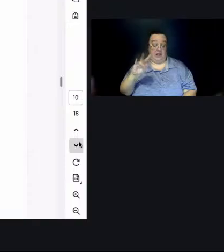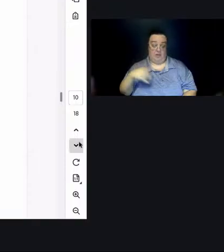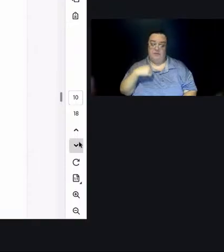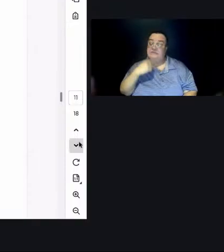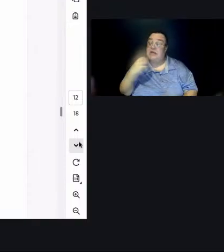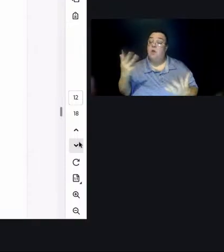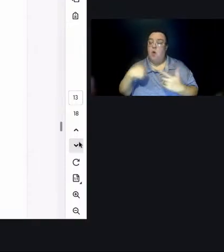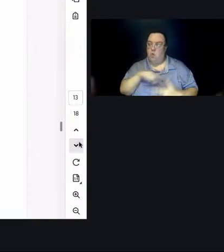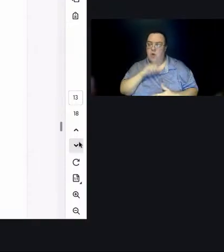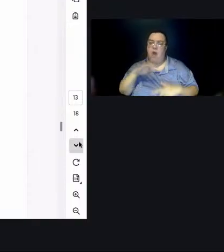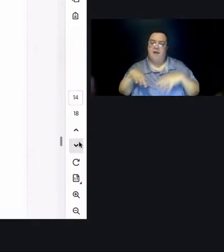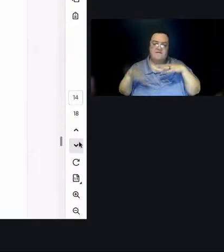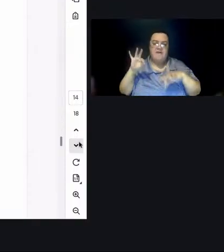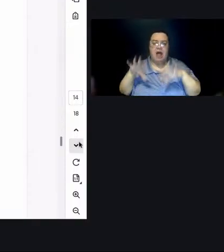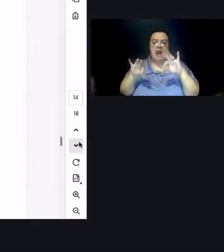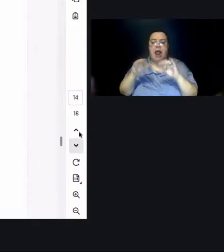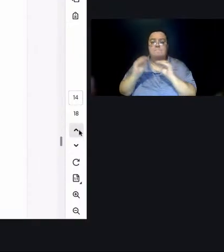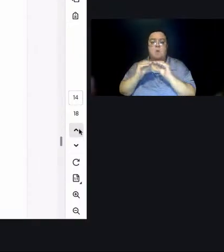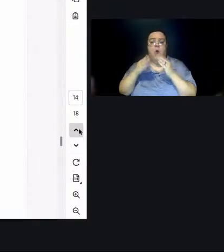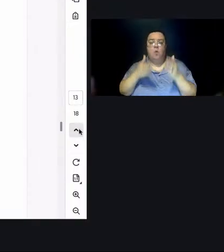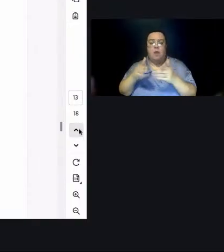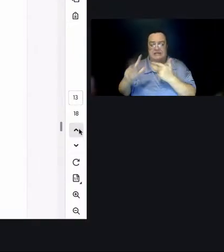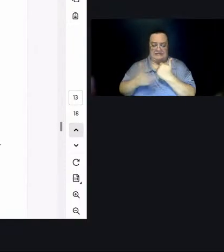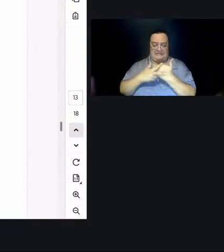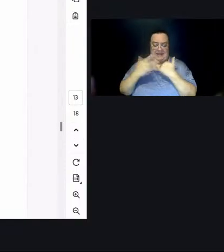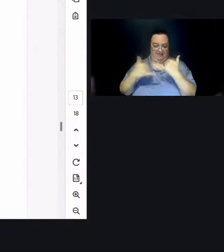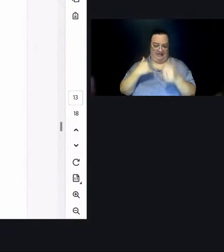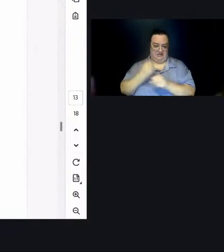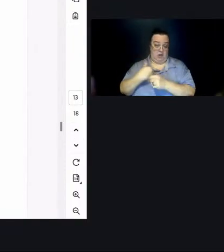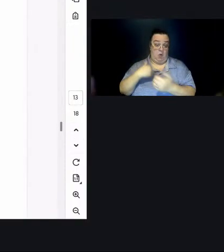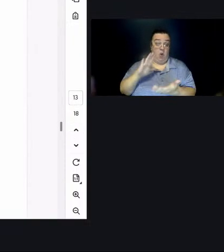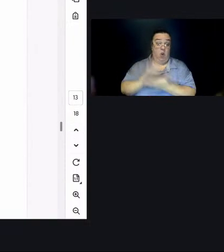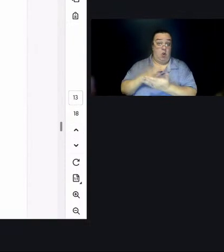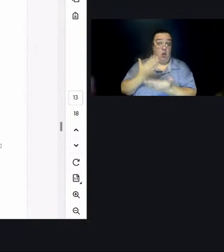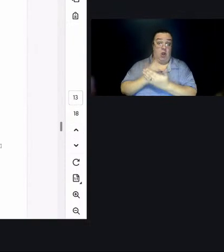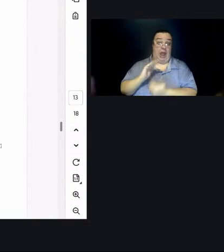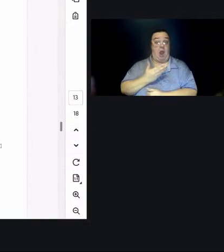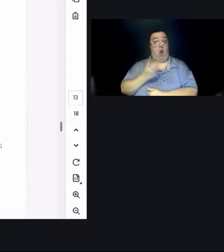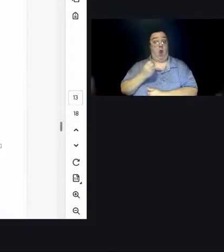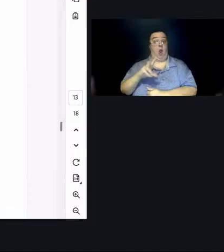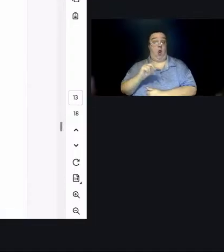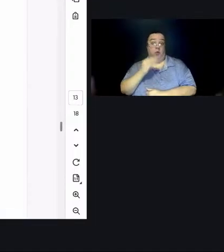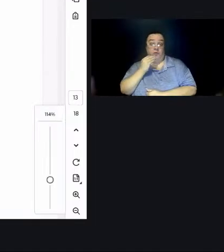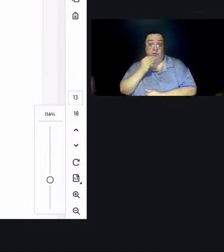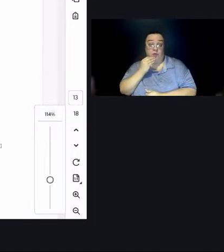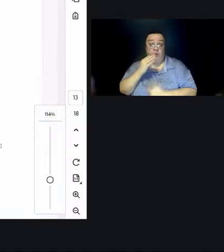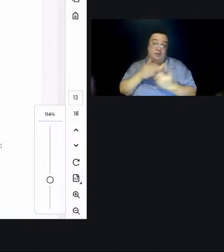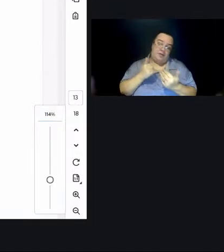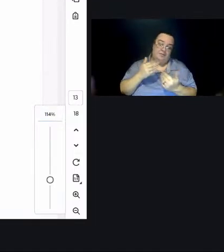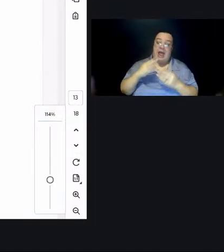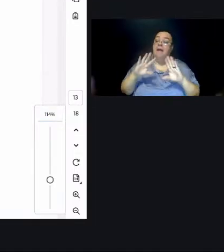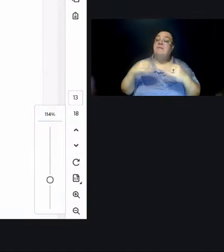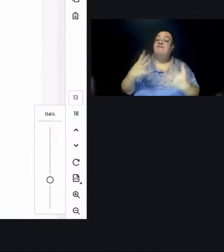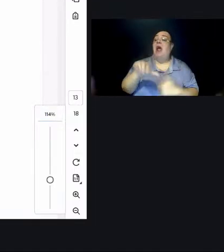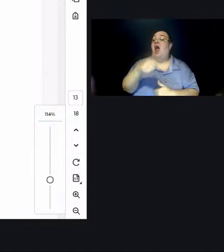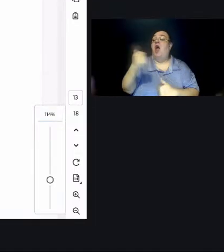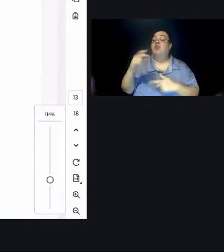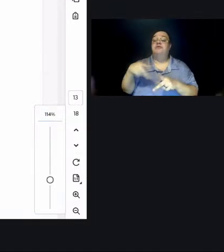additional ways to save this year. We're cooking our own food almost and providing other entertainment,